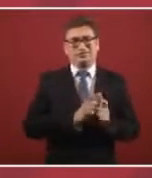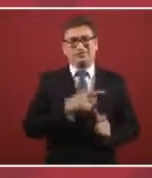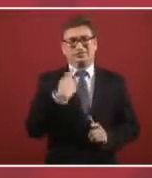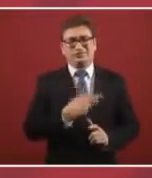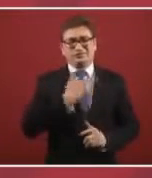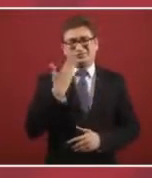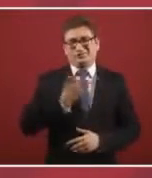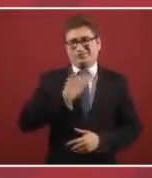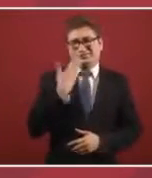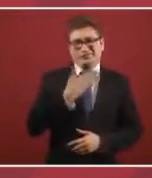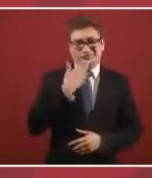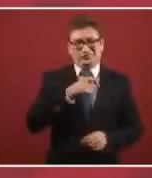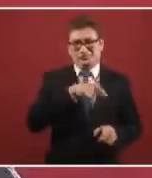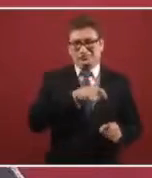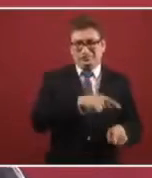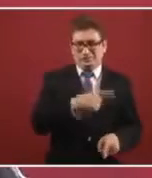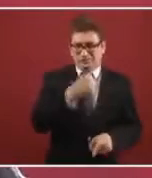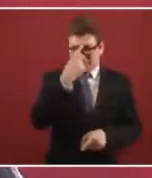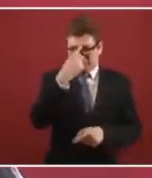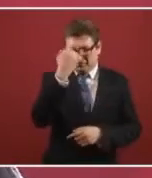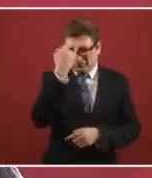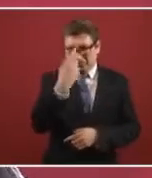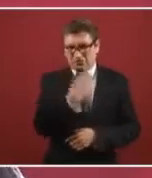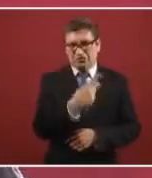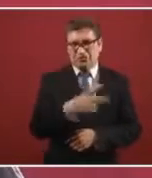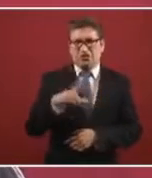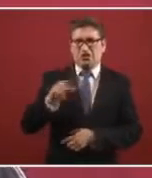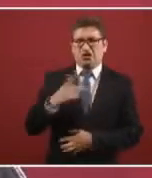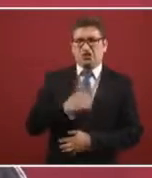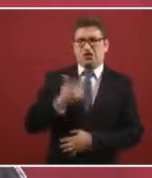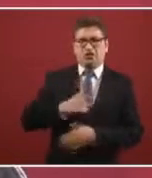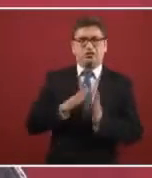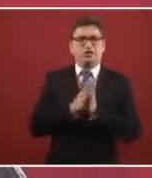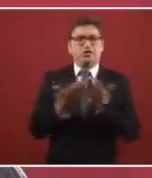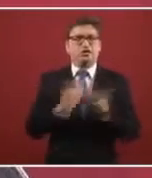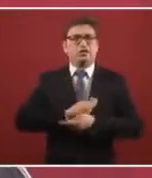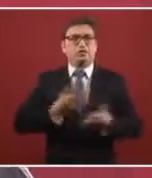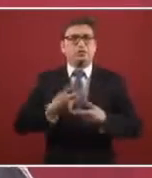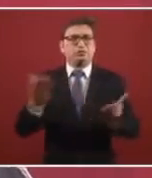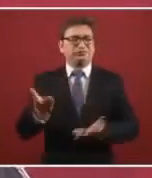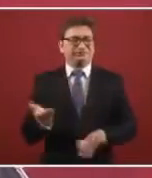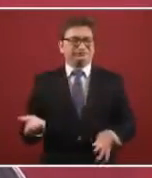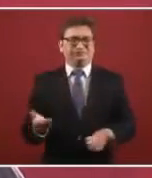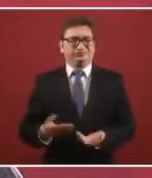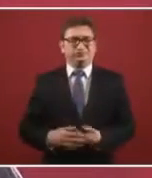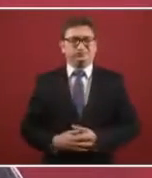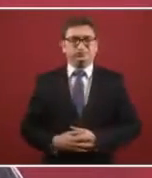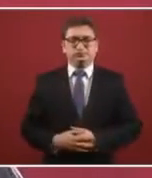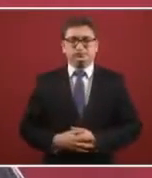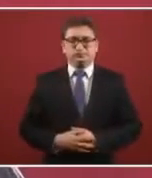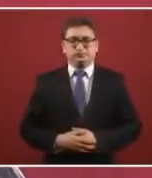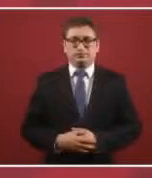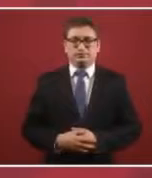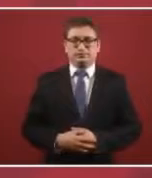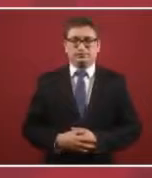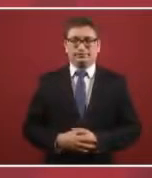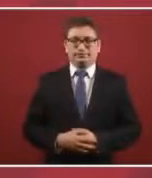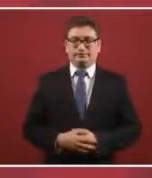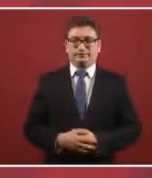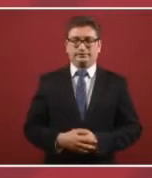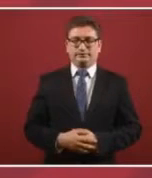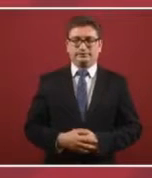entonces and the conservatives of no that querían time didn't want it. que se entregaran los libros They de didn't texto. want to give the textbooks to the